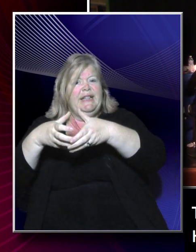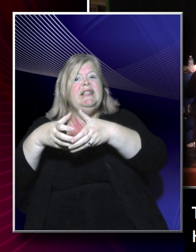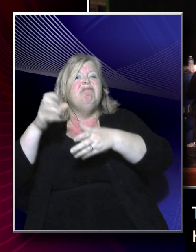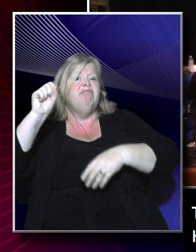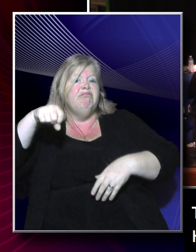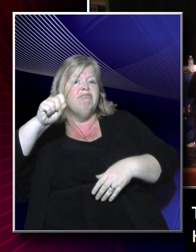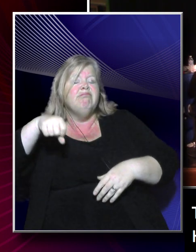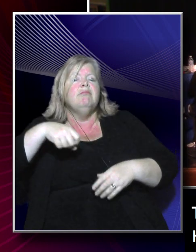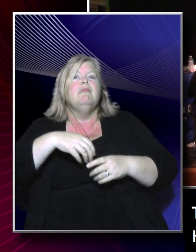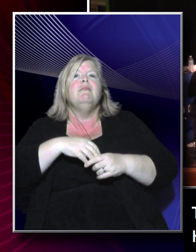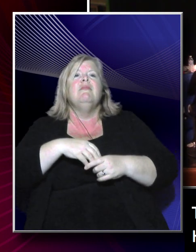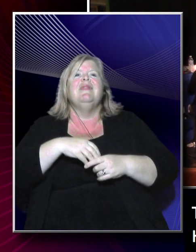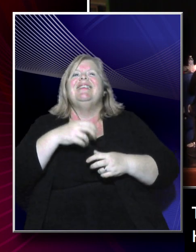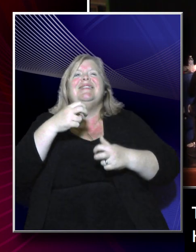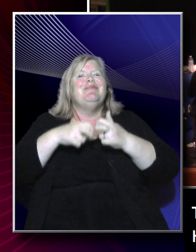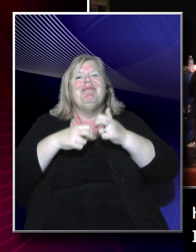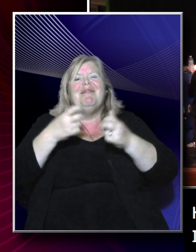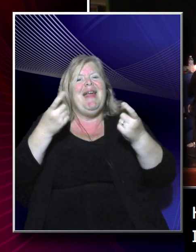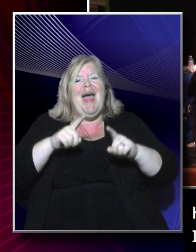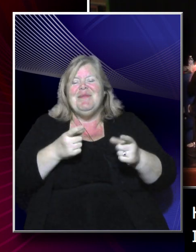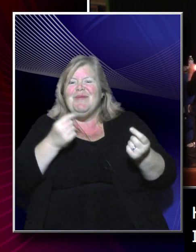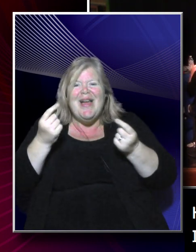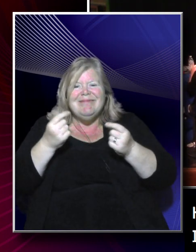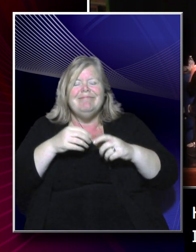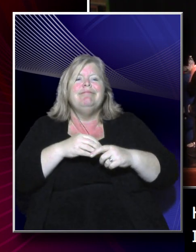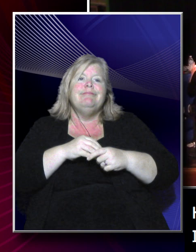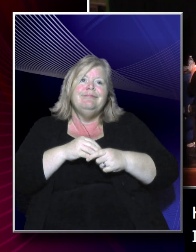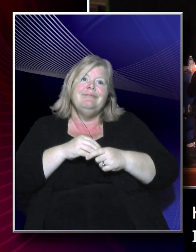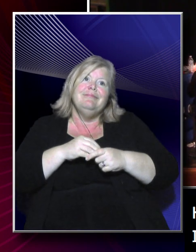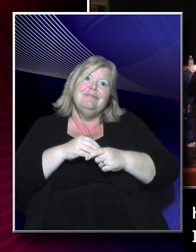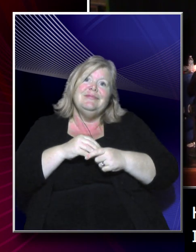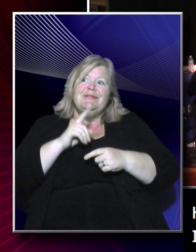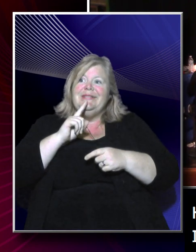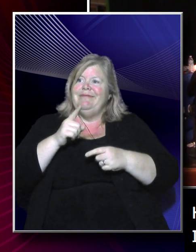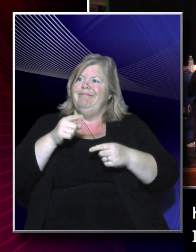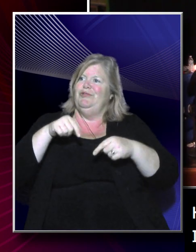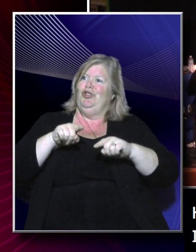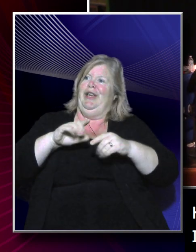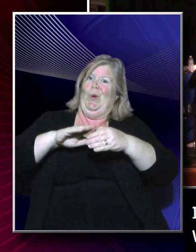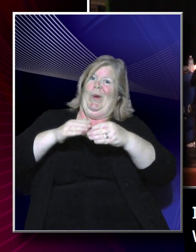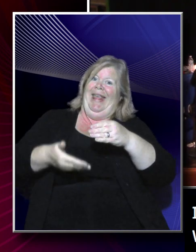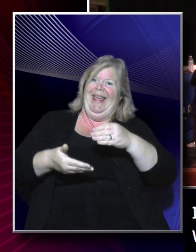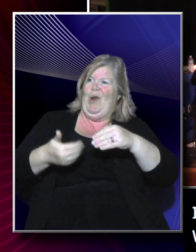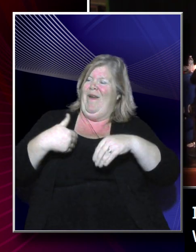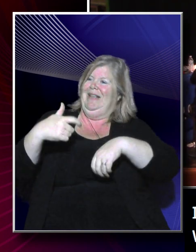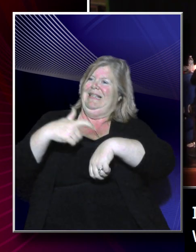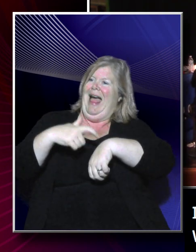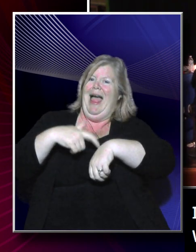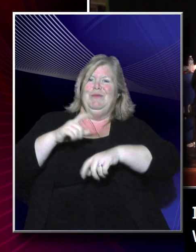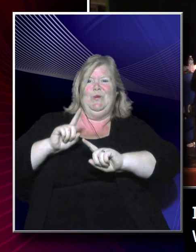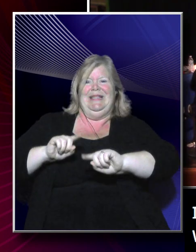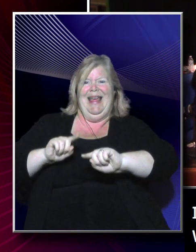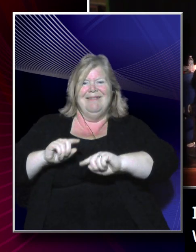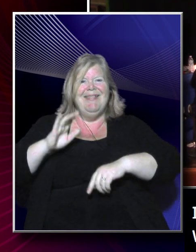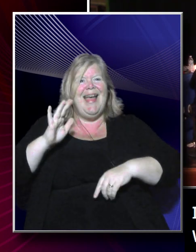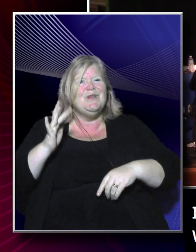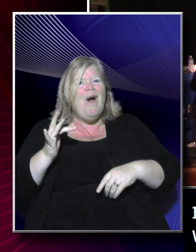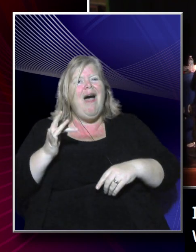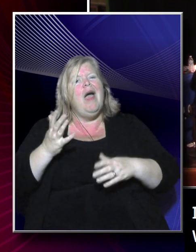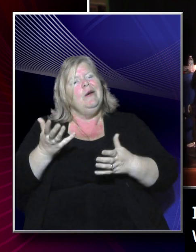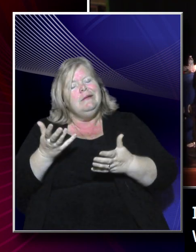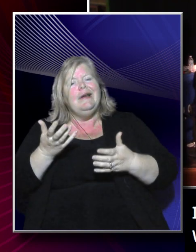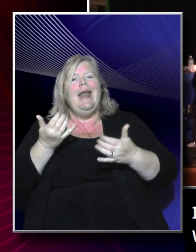the issues we've had is people setting aside time on weekends to attend, and that's why we've moved to the work